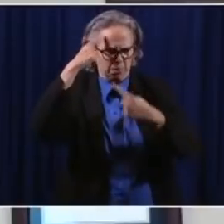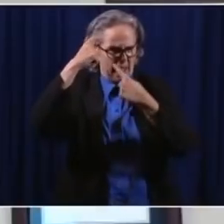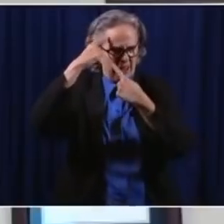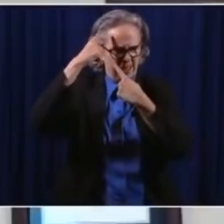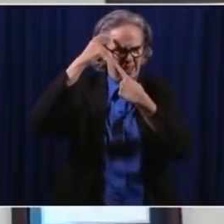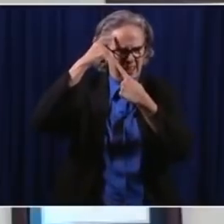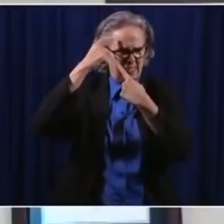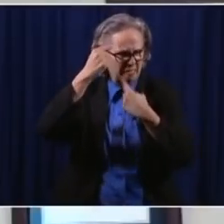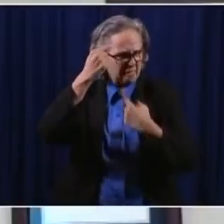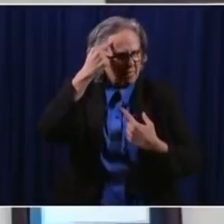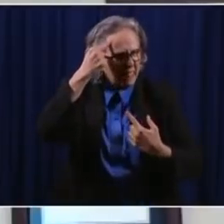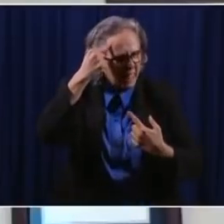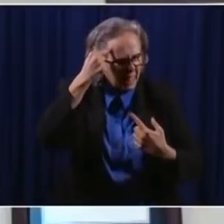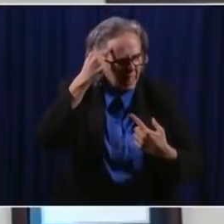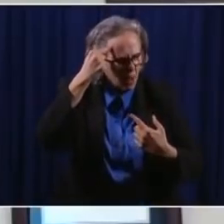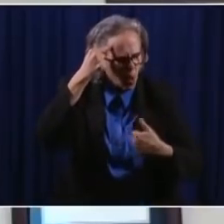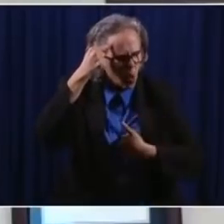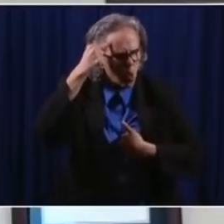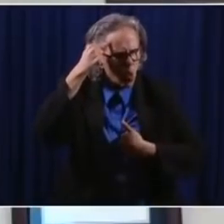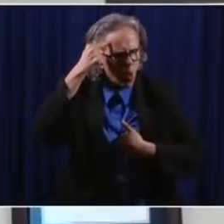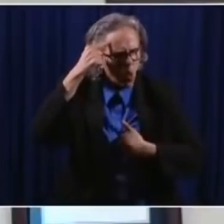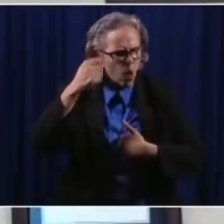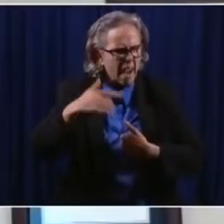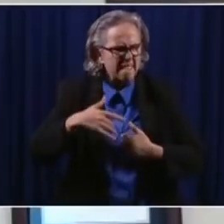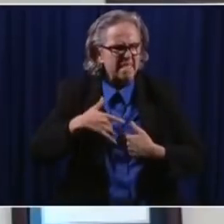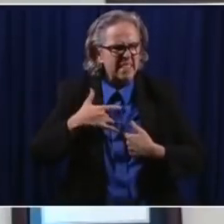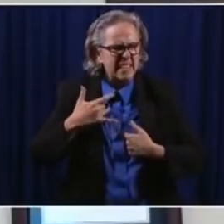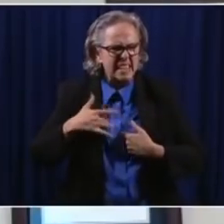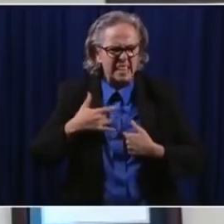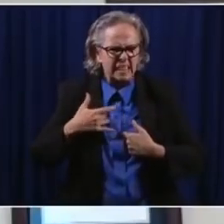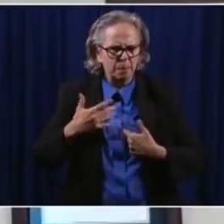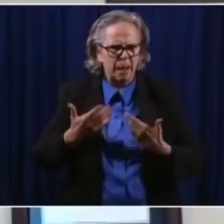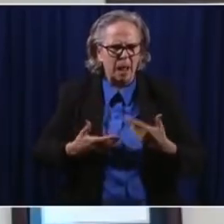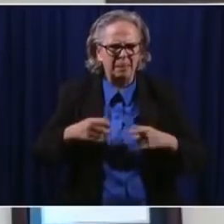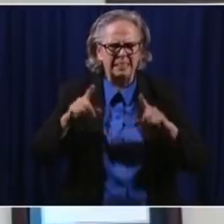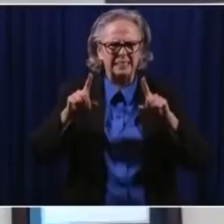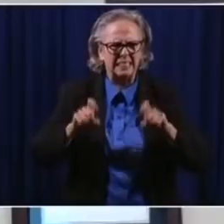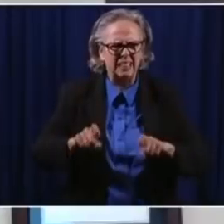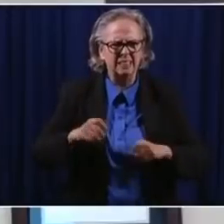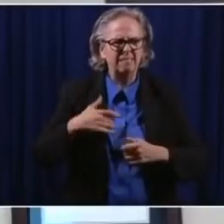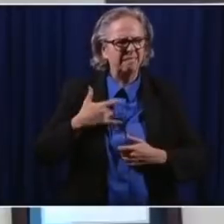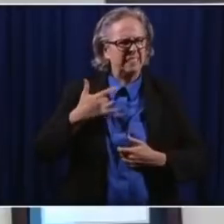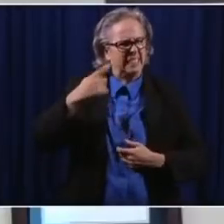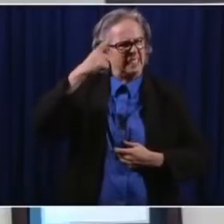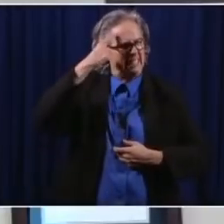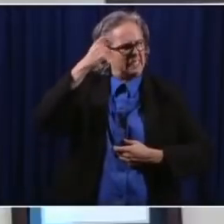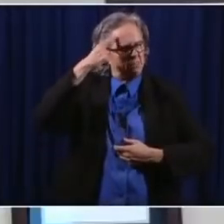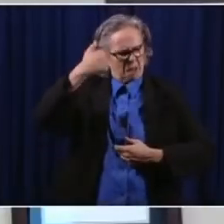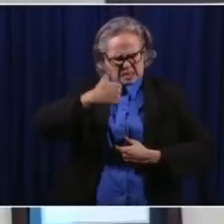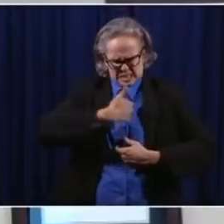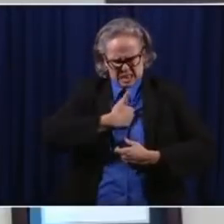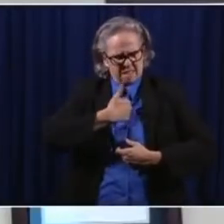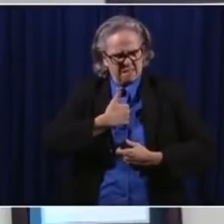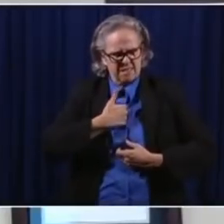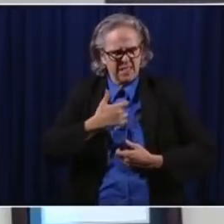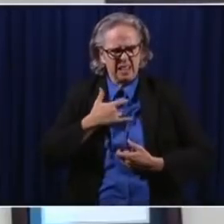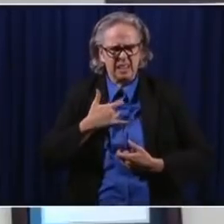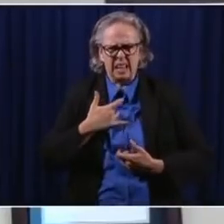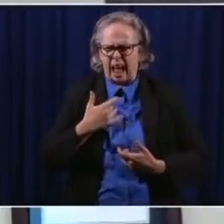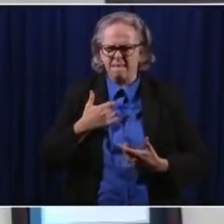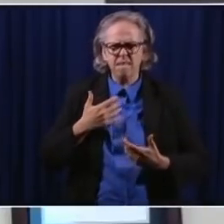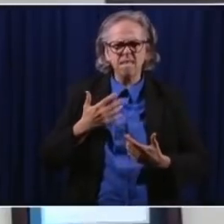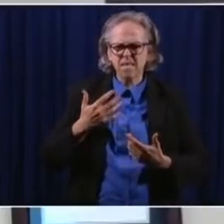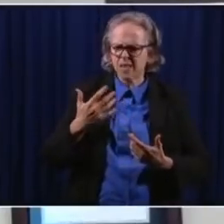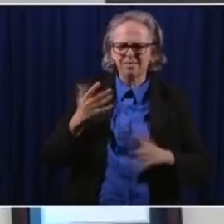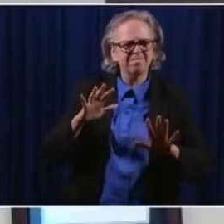to seek out testing or to have a doctor prescribe that and to have that occur, is really for that person to assume that their